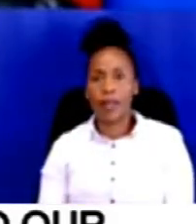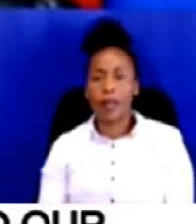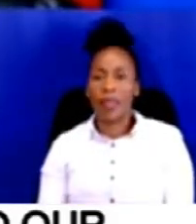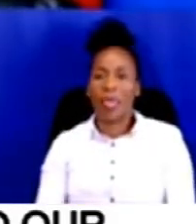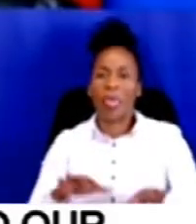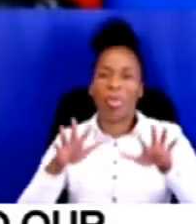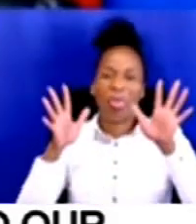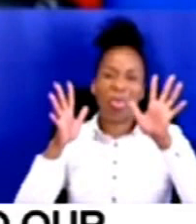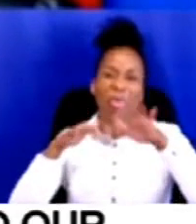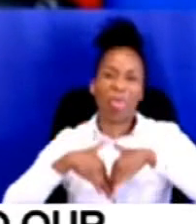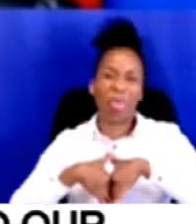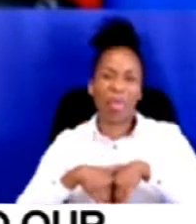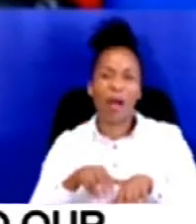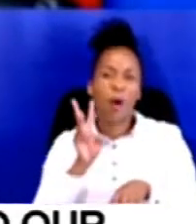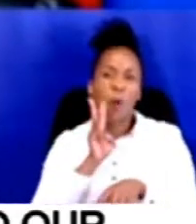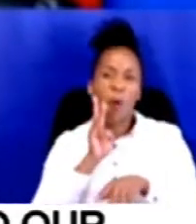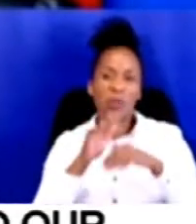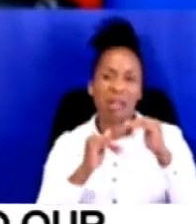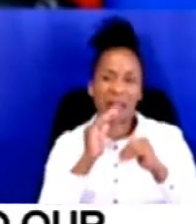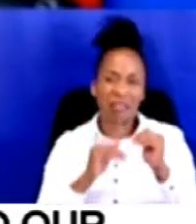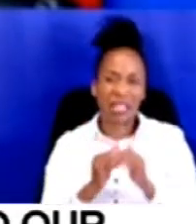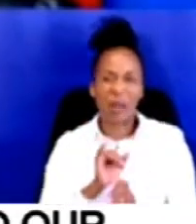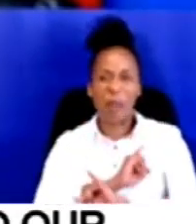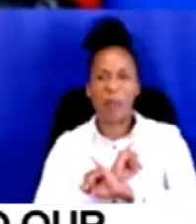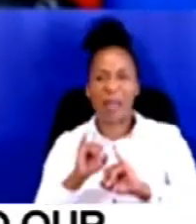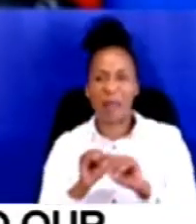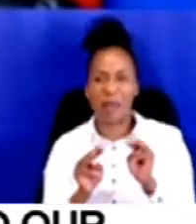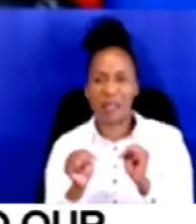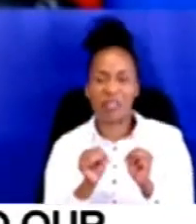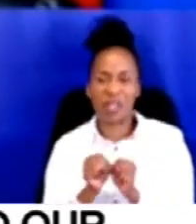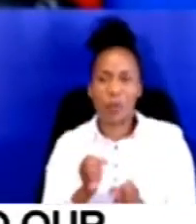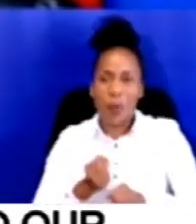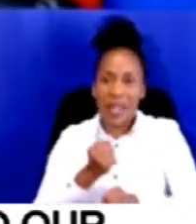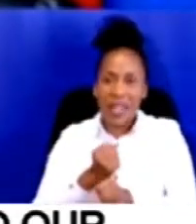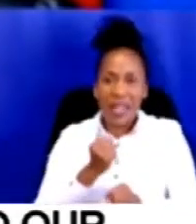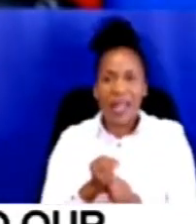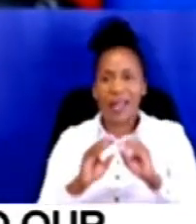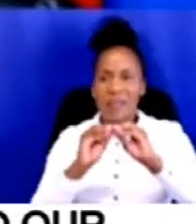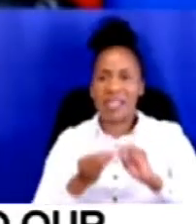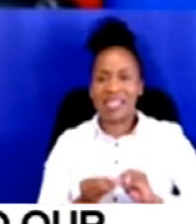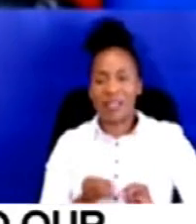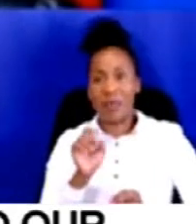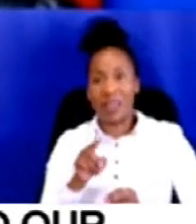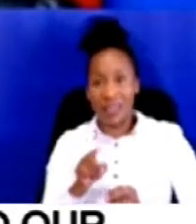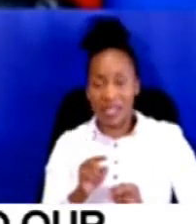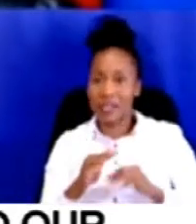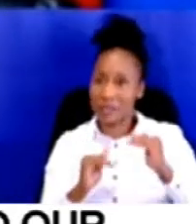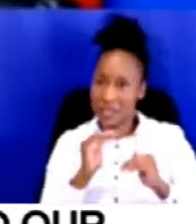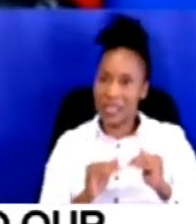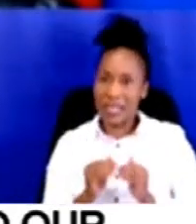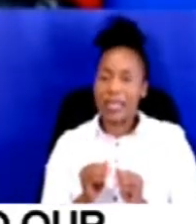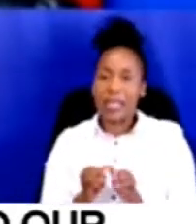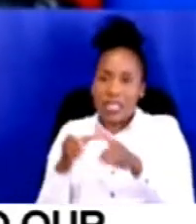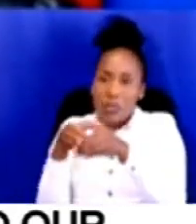Dilapidated water infrastructure as well as poorly managed operation and maintenance of this infrastructure in small and major